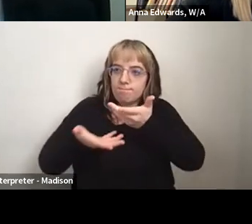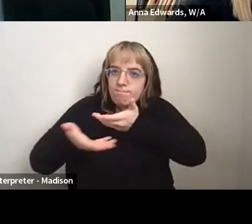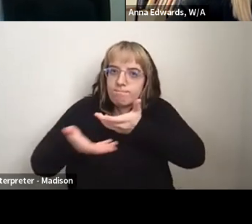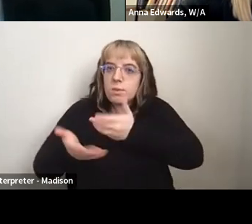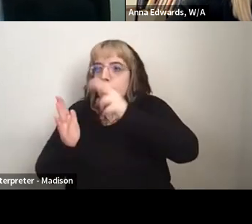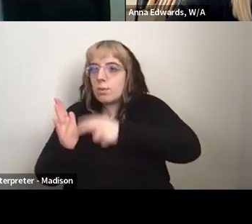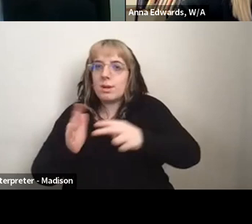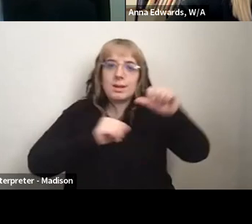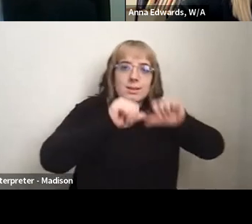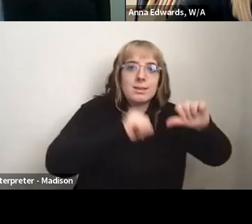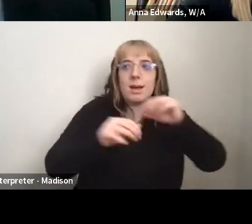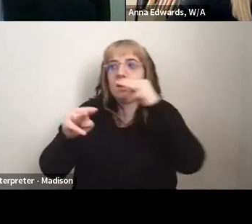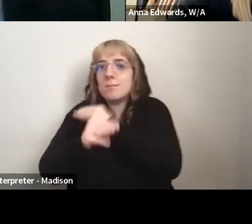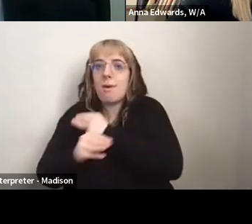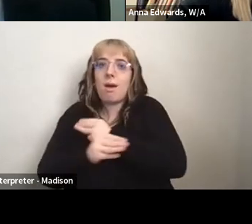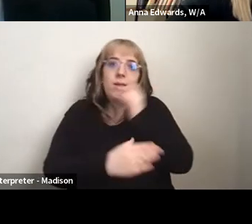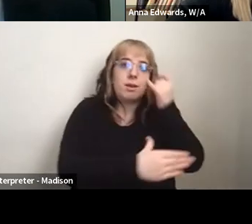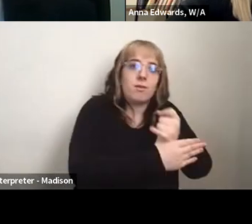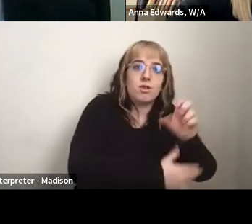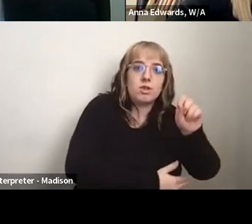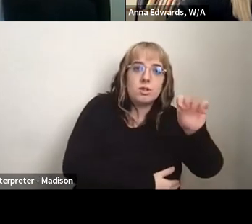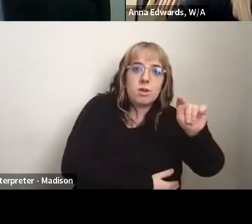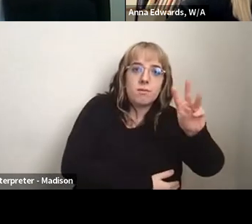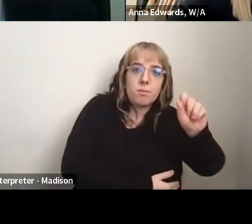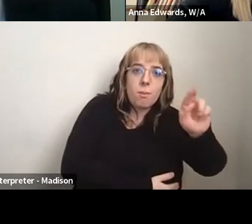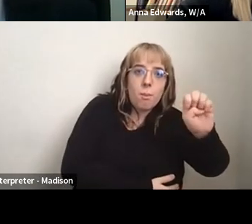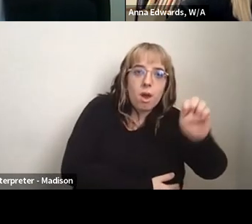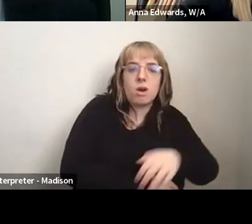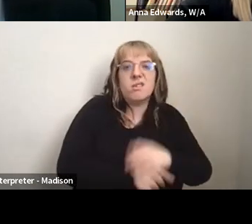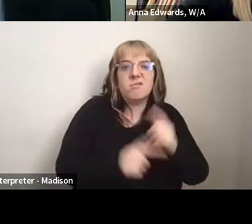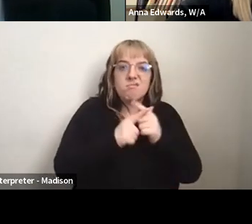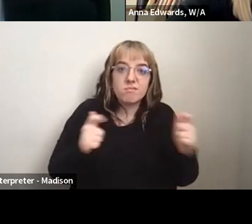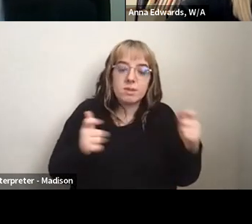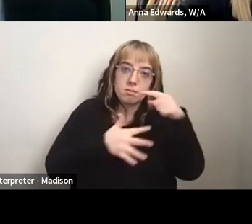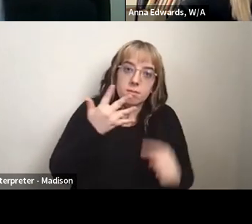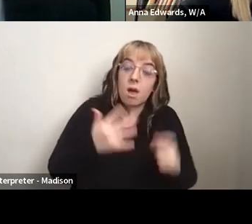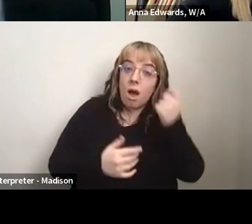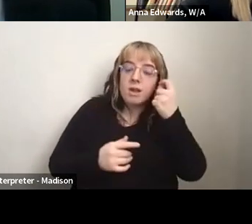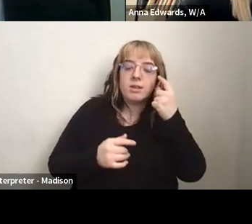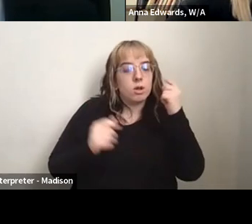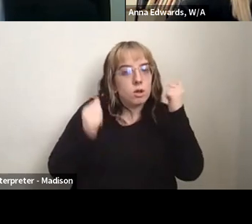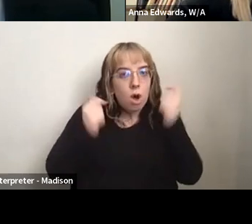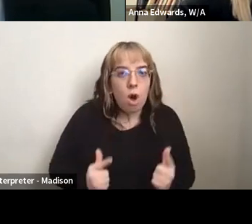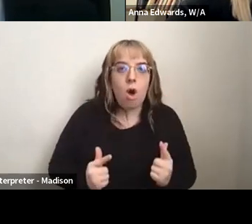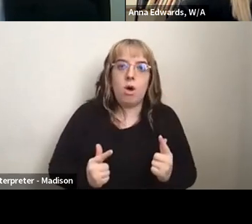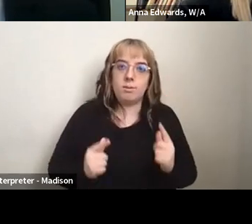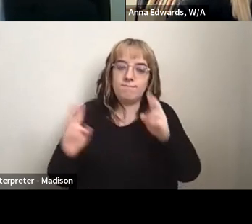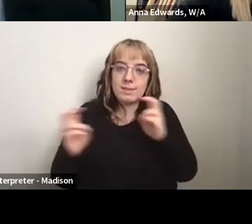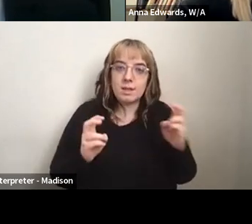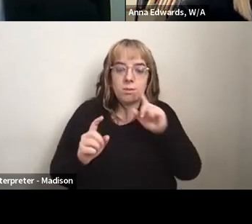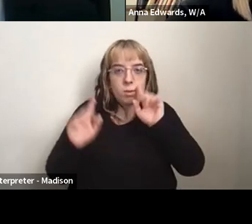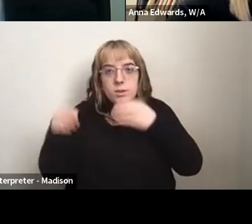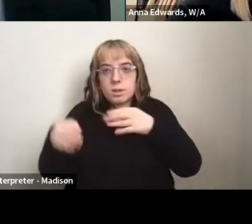science, mathematics, and intervention softwares, but all subjects, and really focusing on